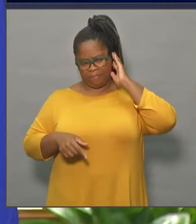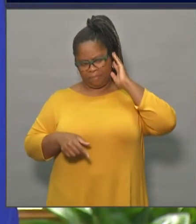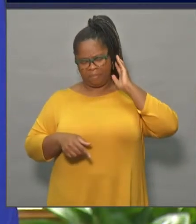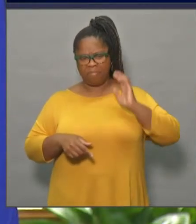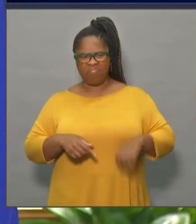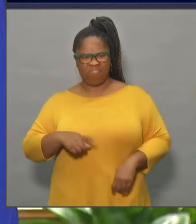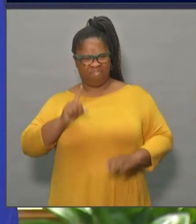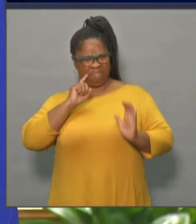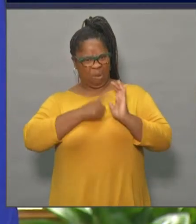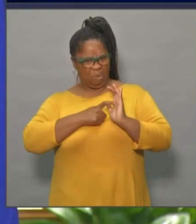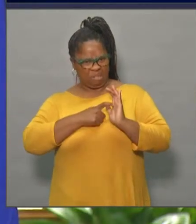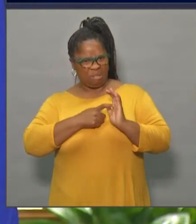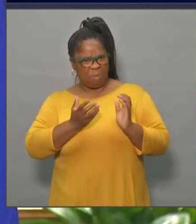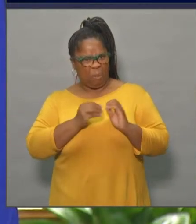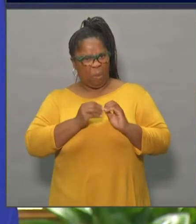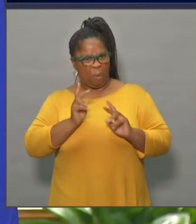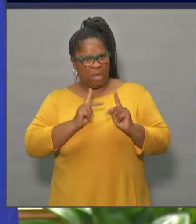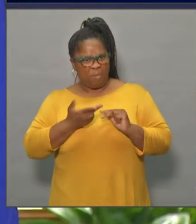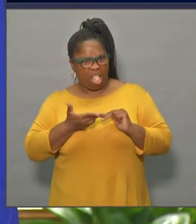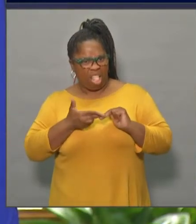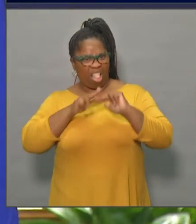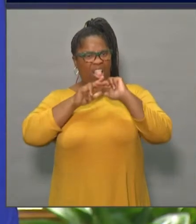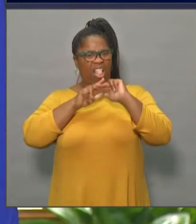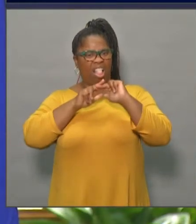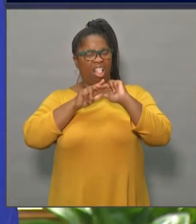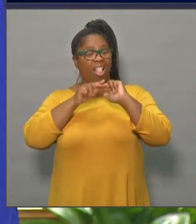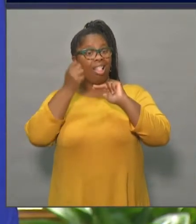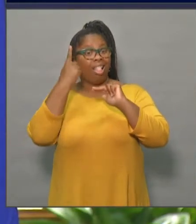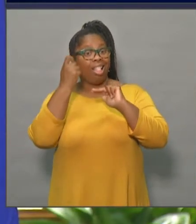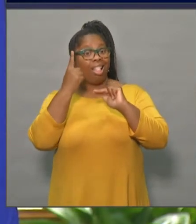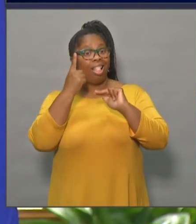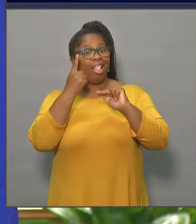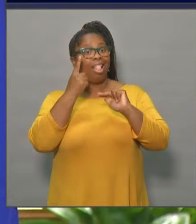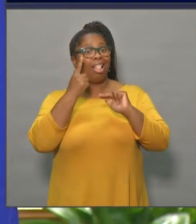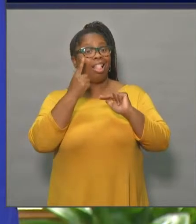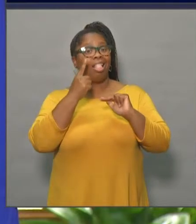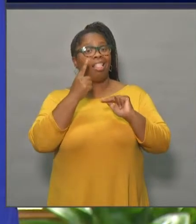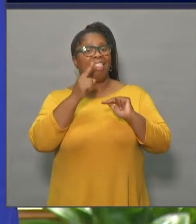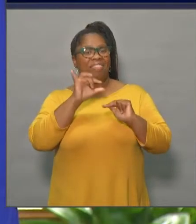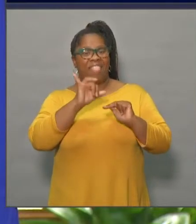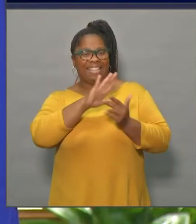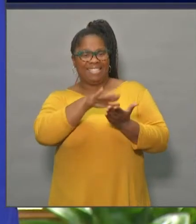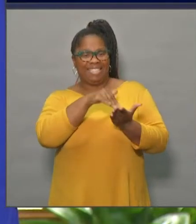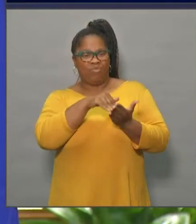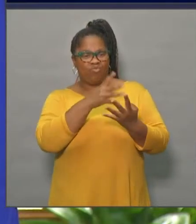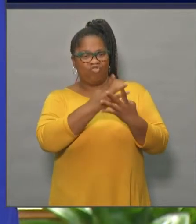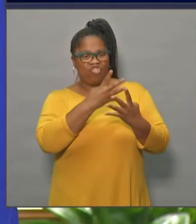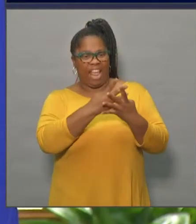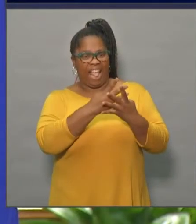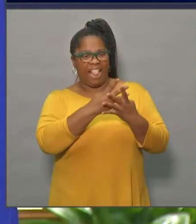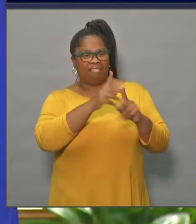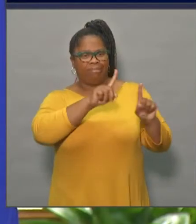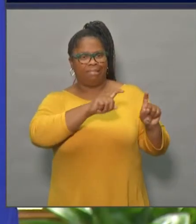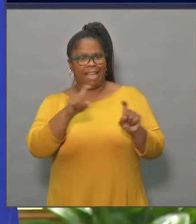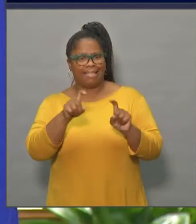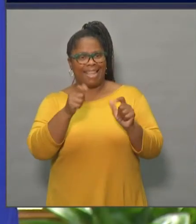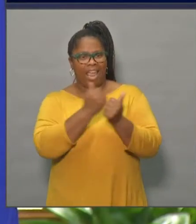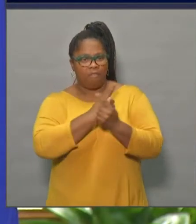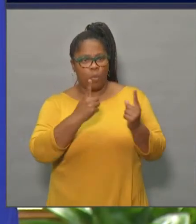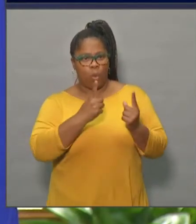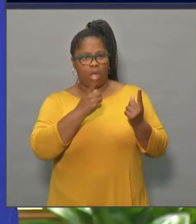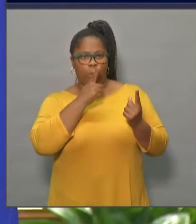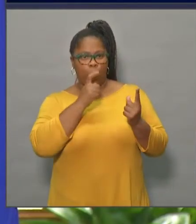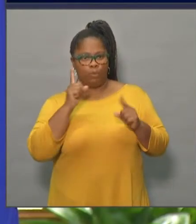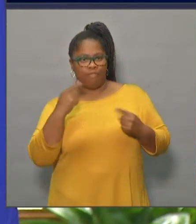cases is due to the testing of all the people who are quarantined at the men's central facility. And a number of people who were tested